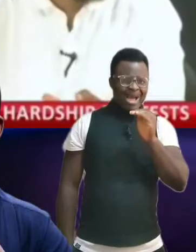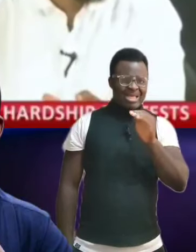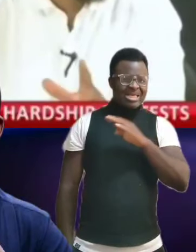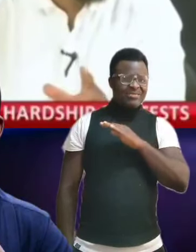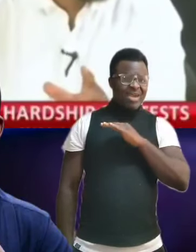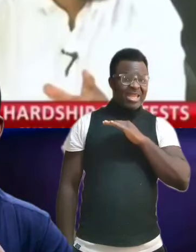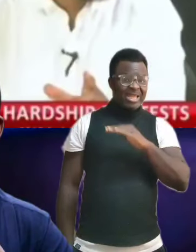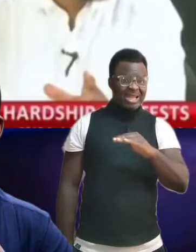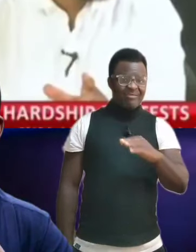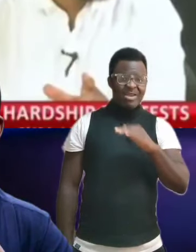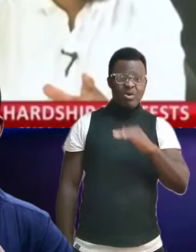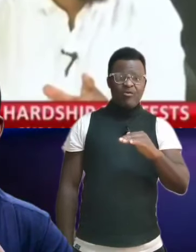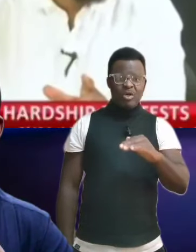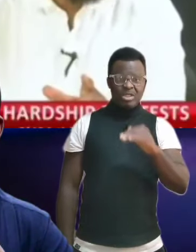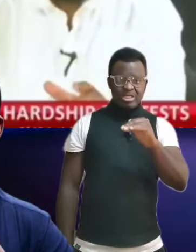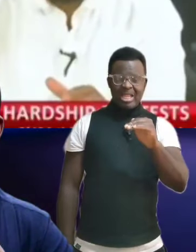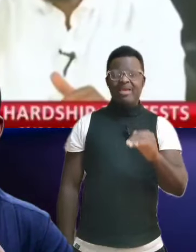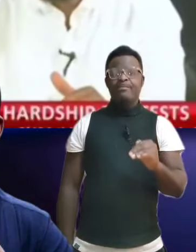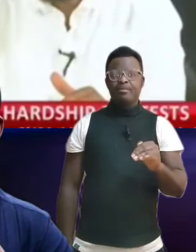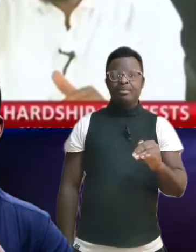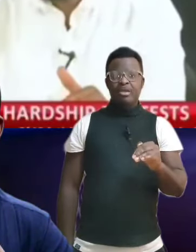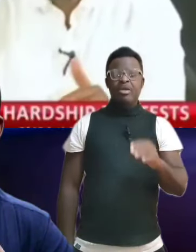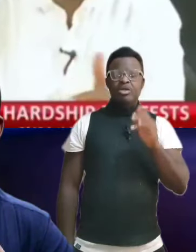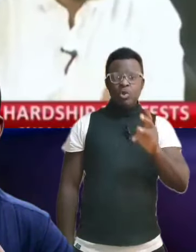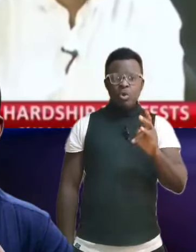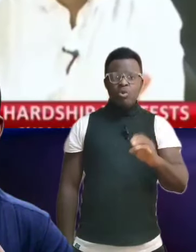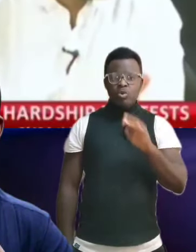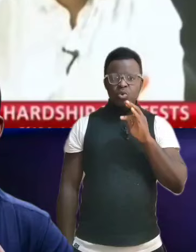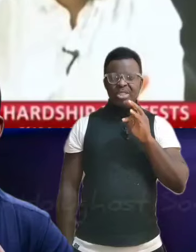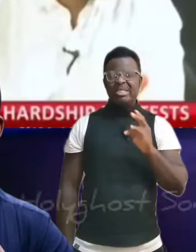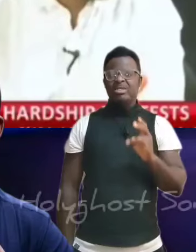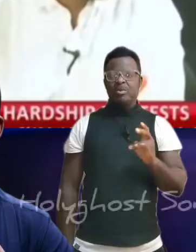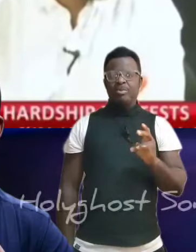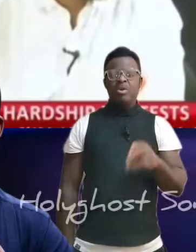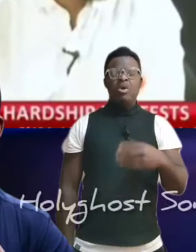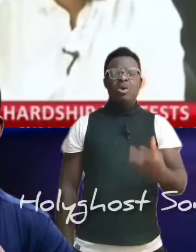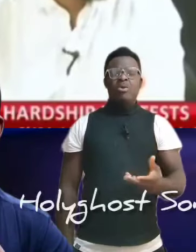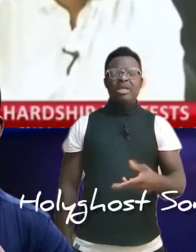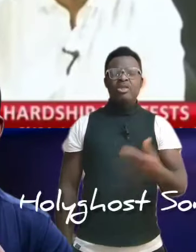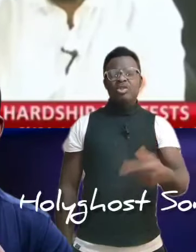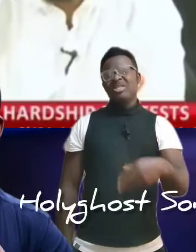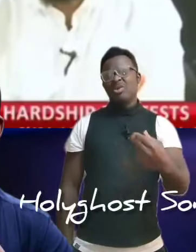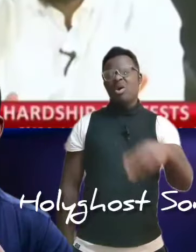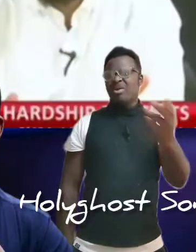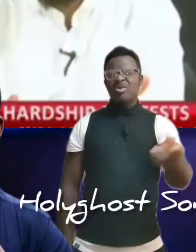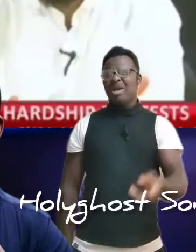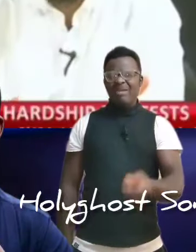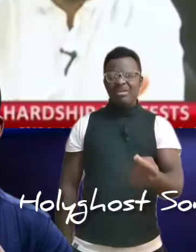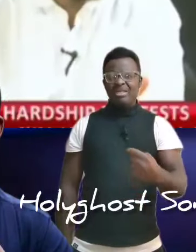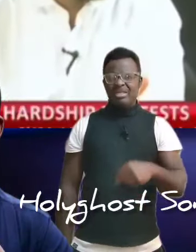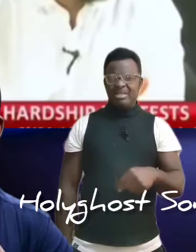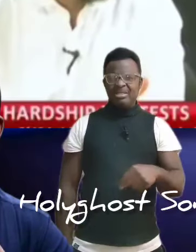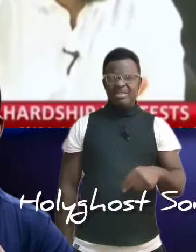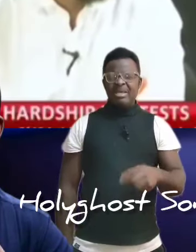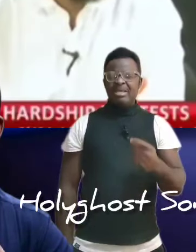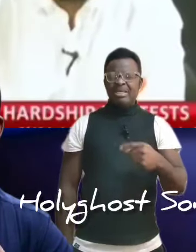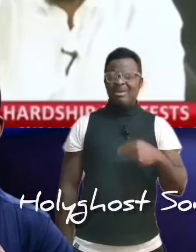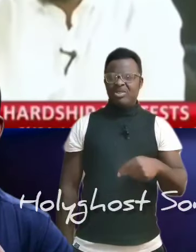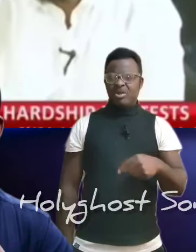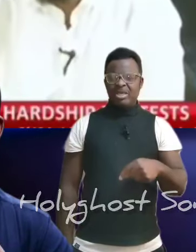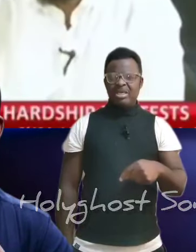joke they could come up with. And they are not even laughing to their funny jokes. Very hilarious, I must